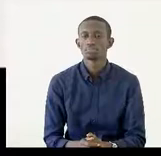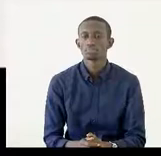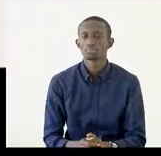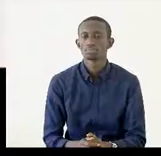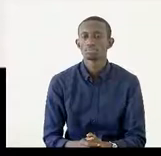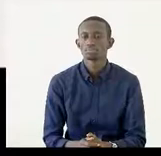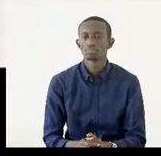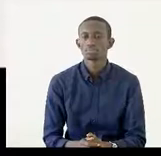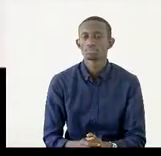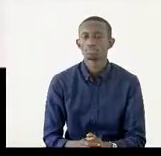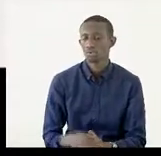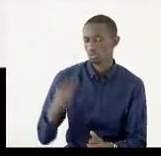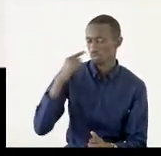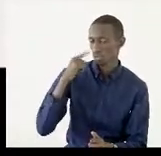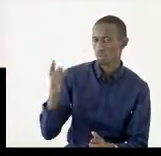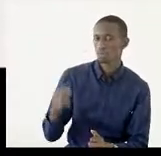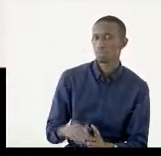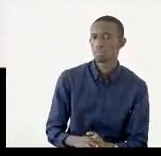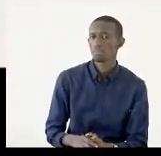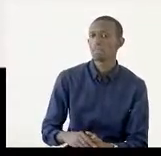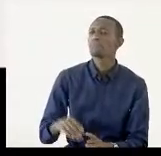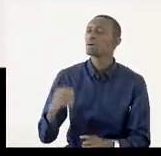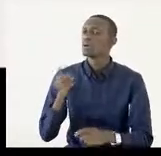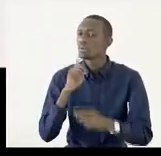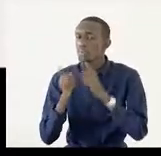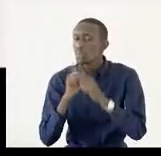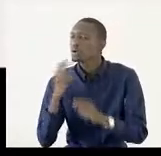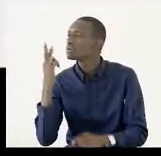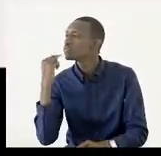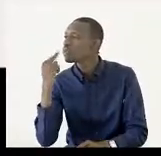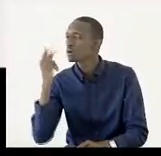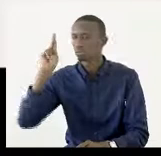reagent. So you are getting a